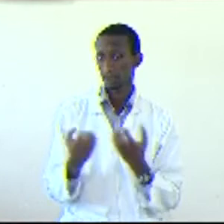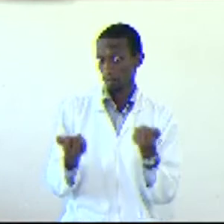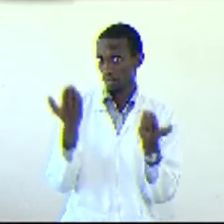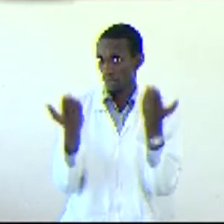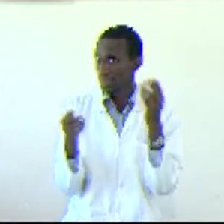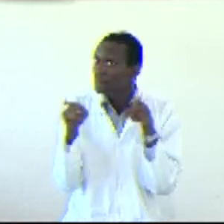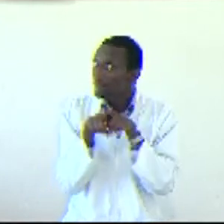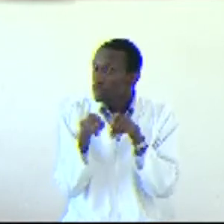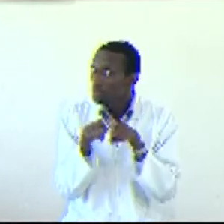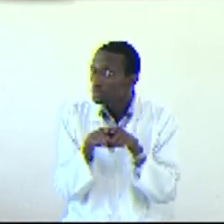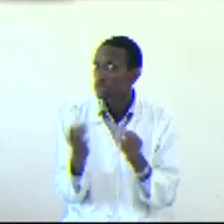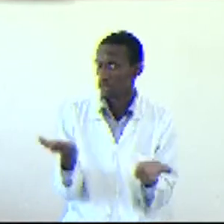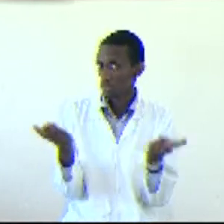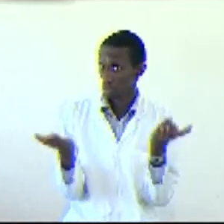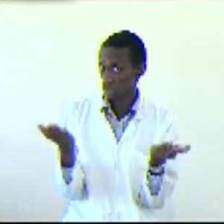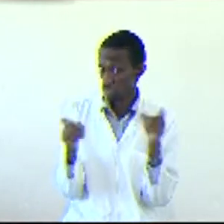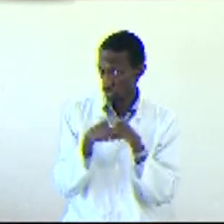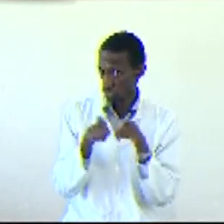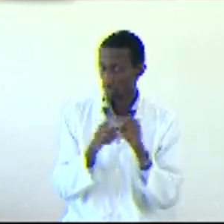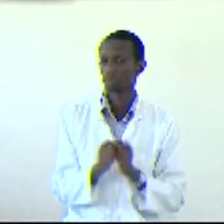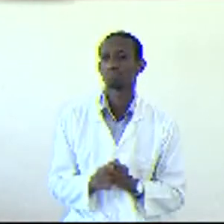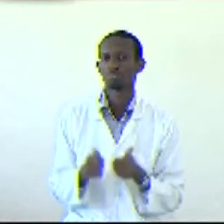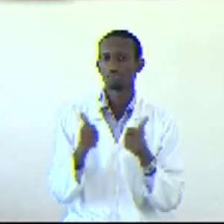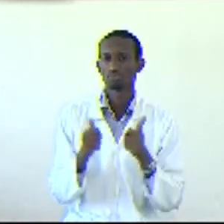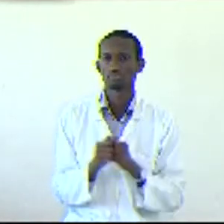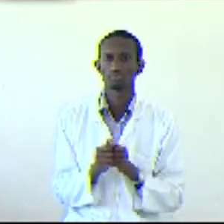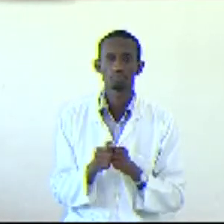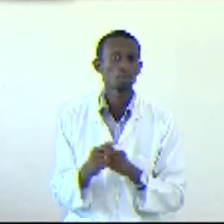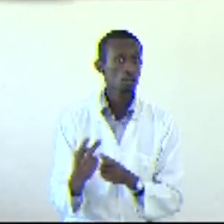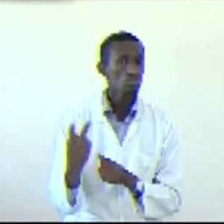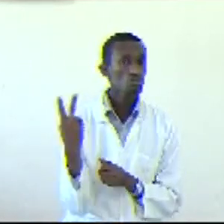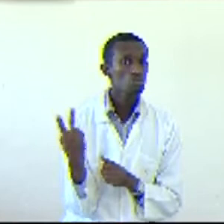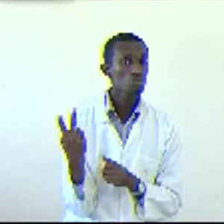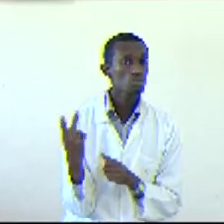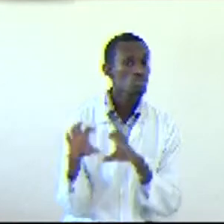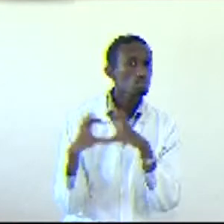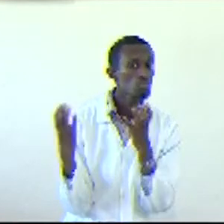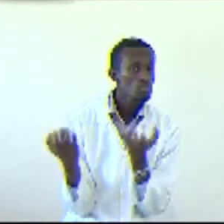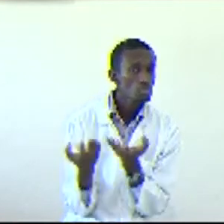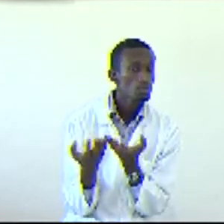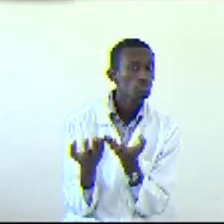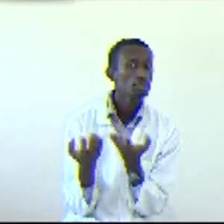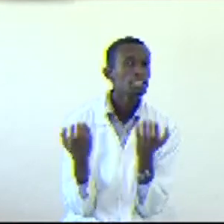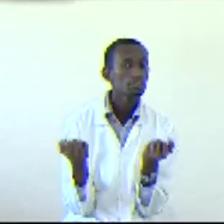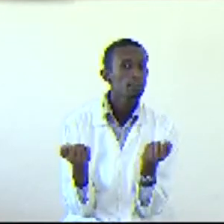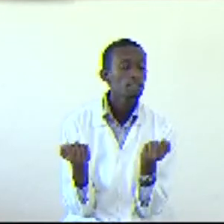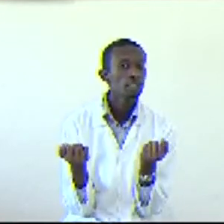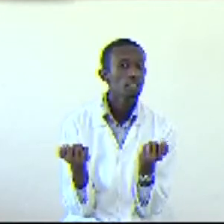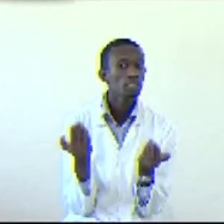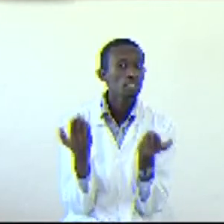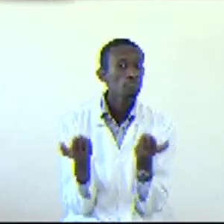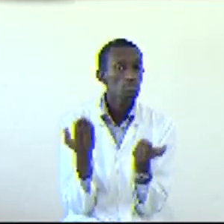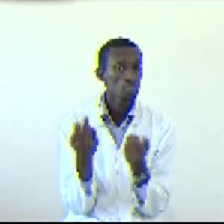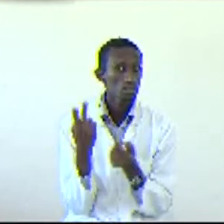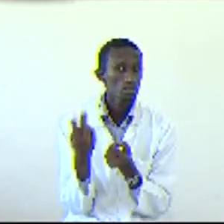to these two balls. Good. The two masses will move with the